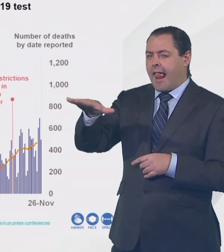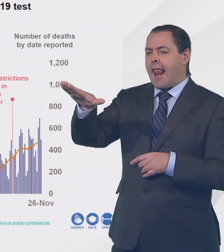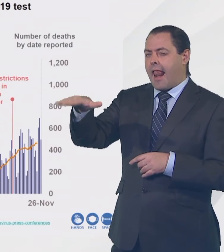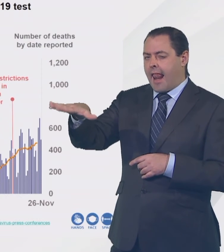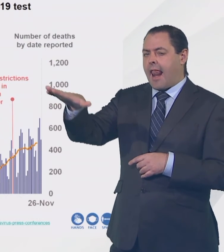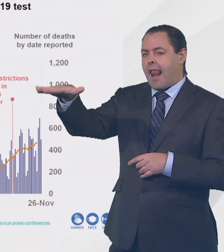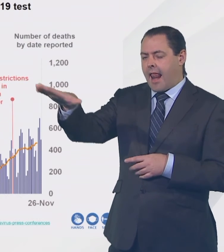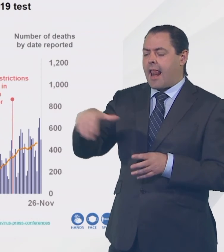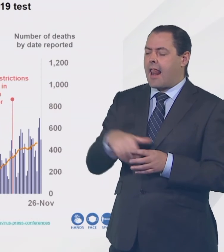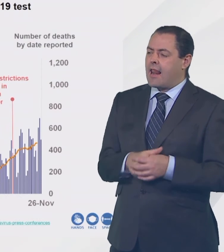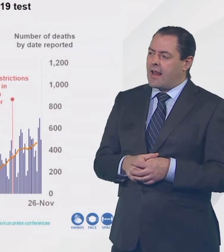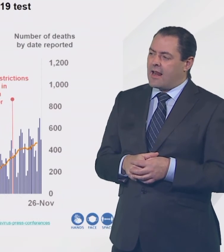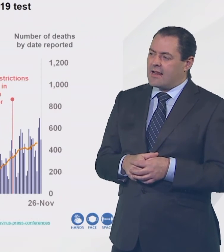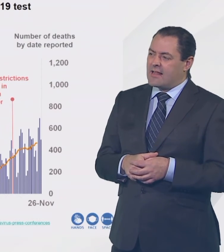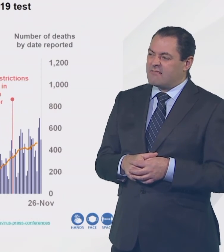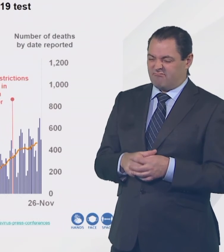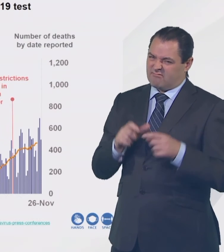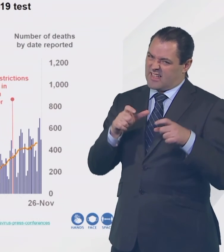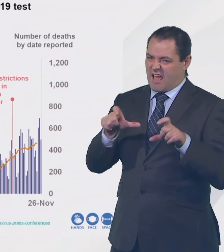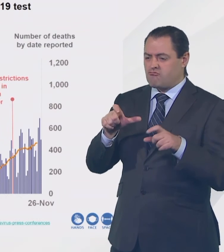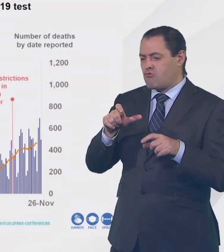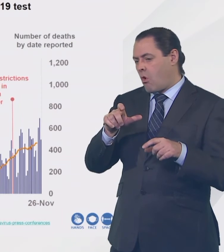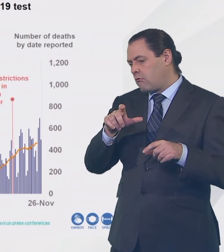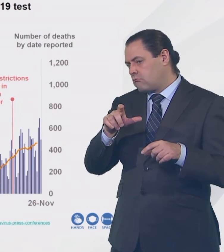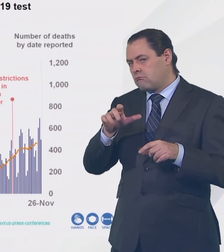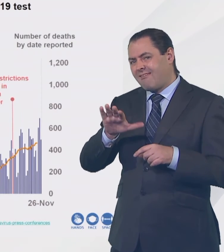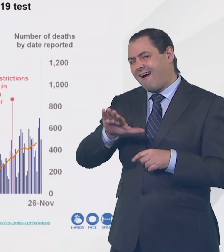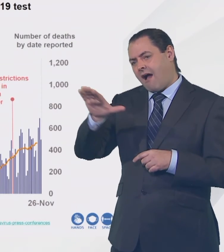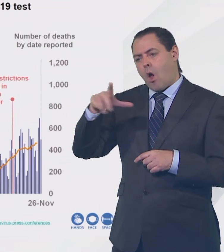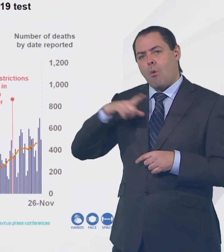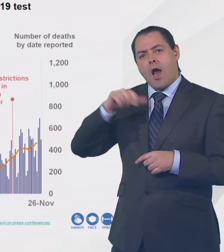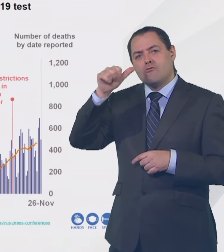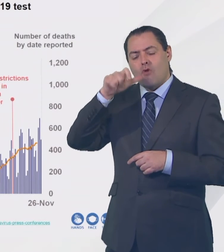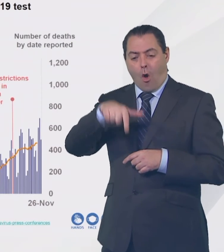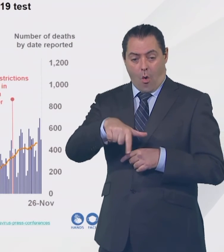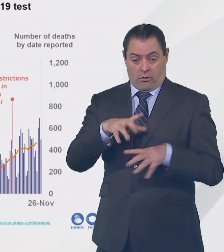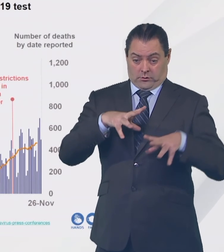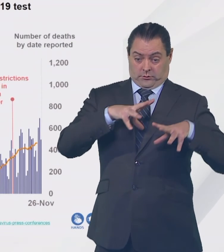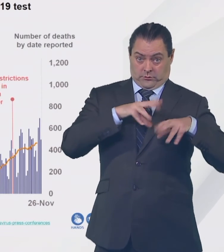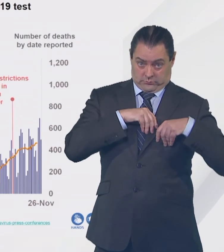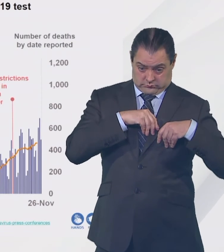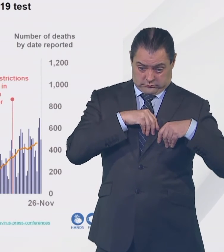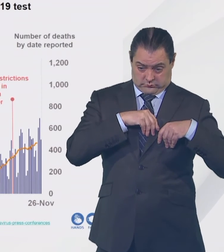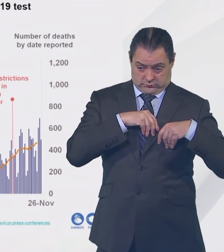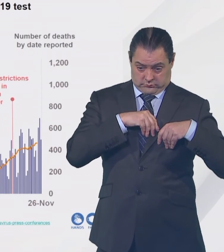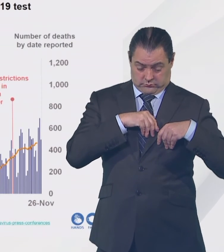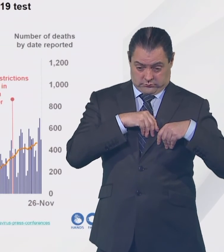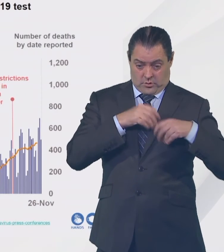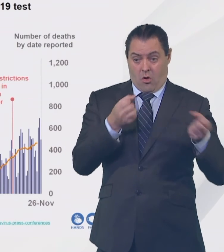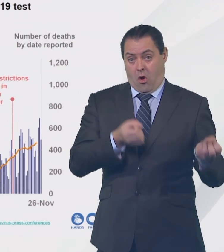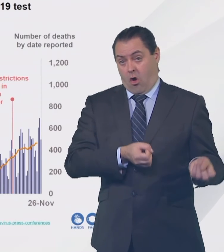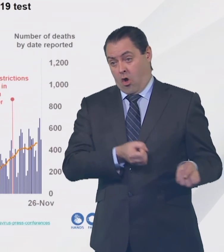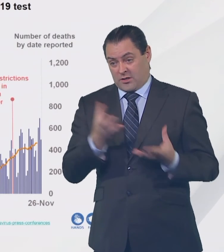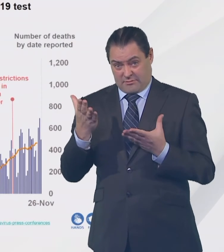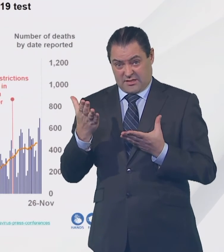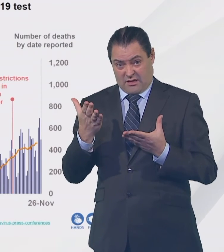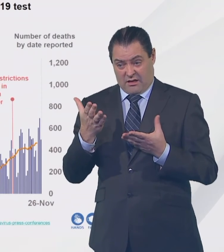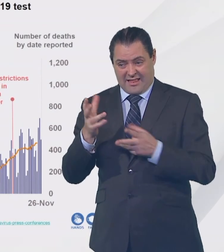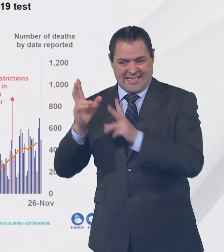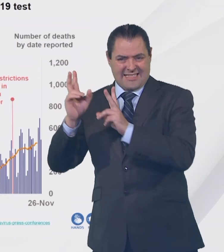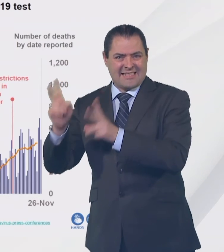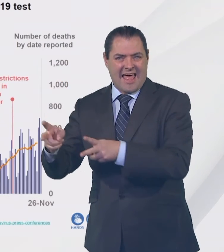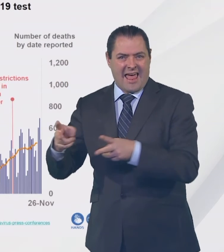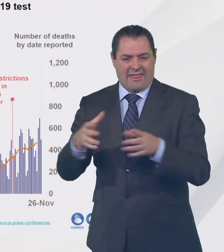carry on, unfortunately, at a higher level for a while, because there's a lag between infections, hospitalizations, and then, unfortunately,